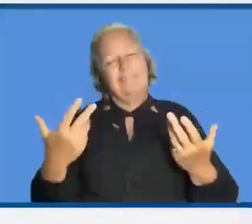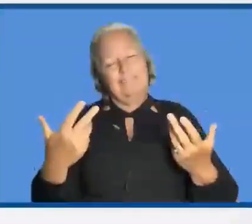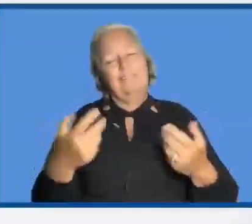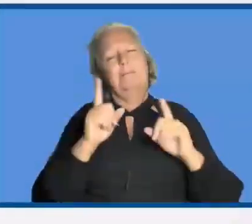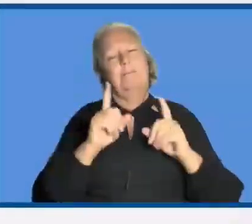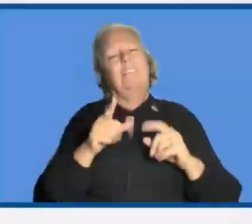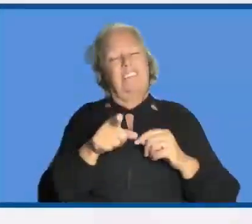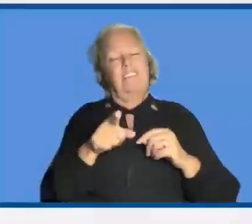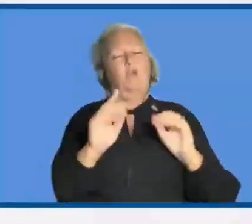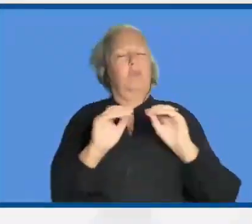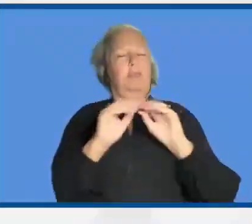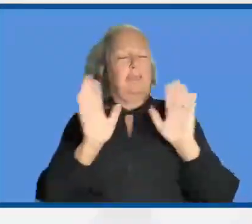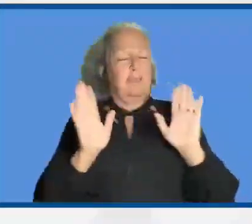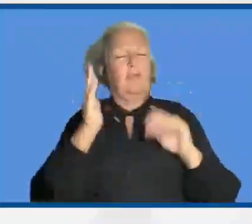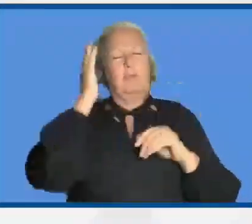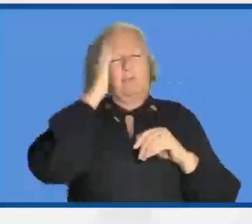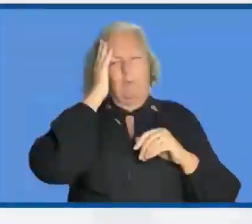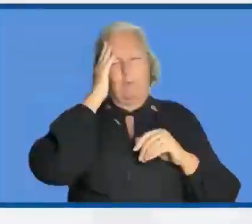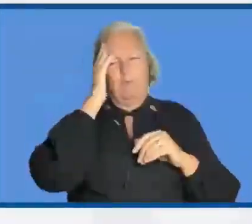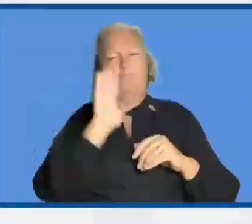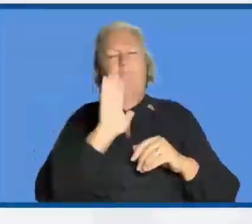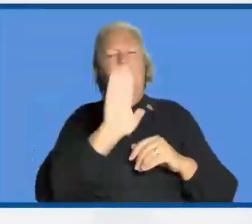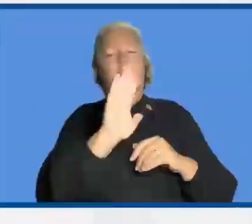this commitment.